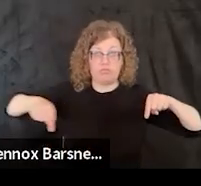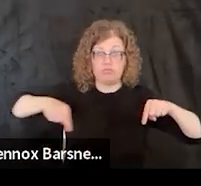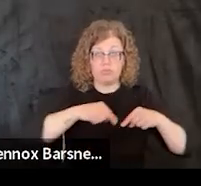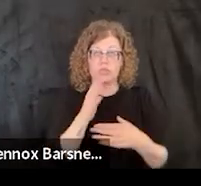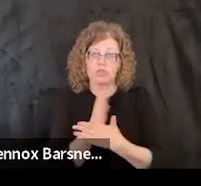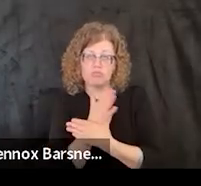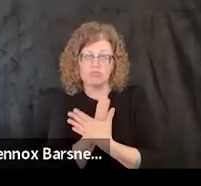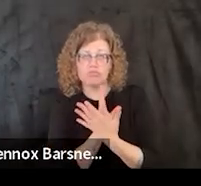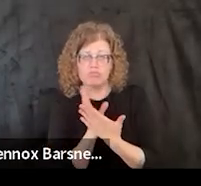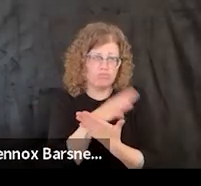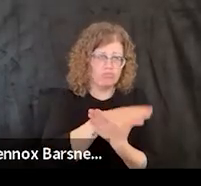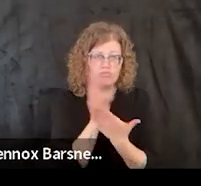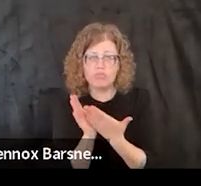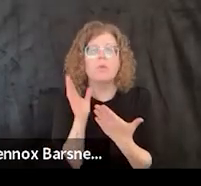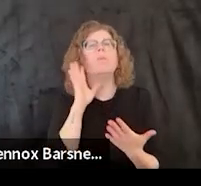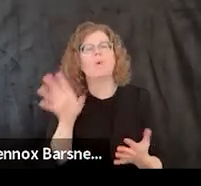disciplines.